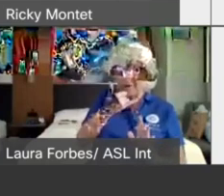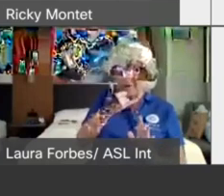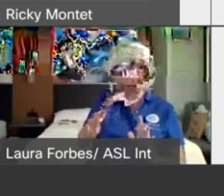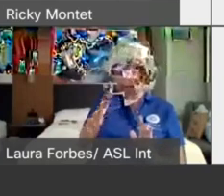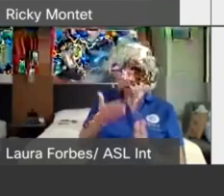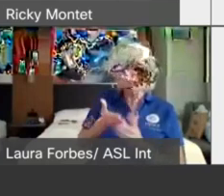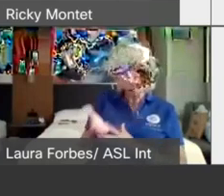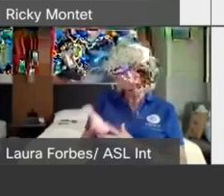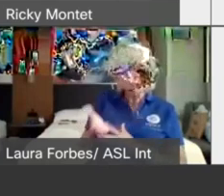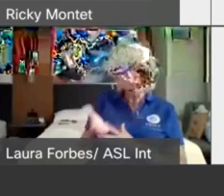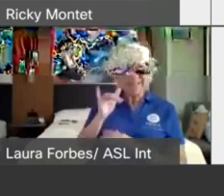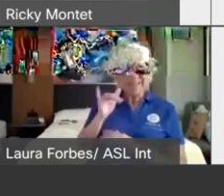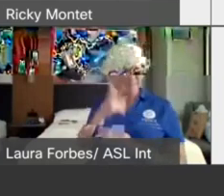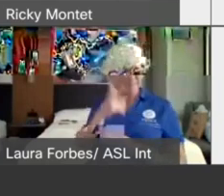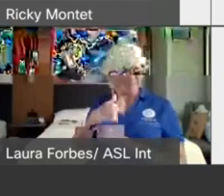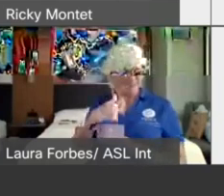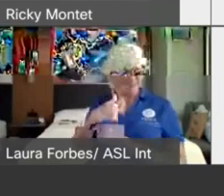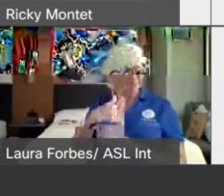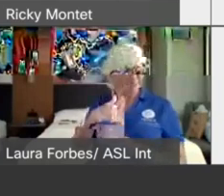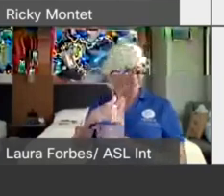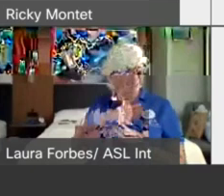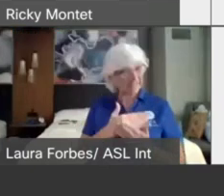listed in my home?